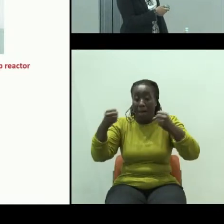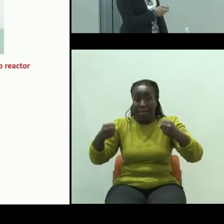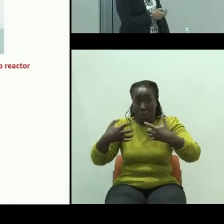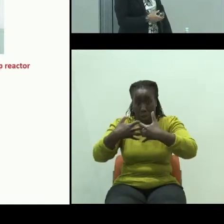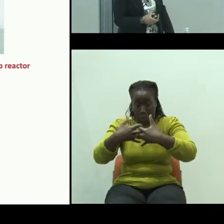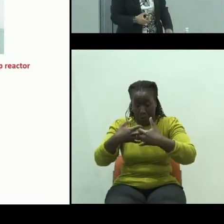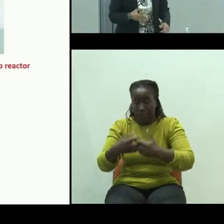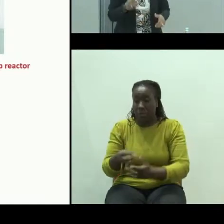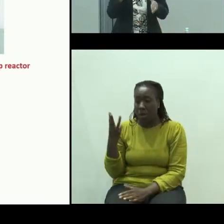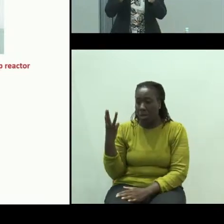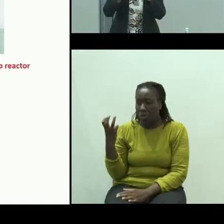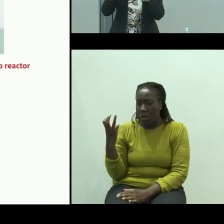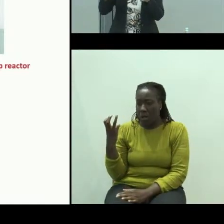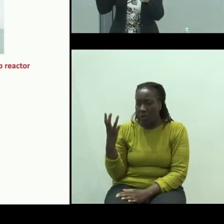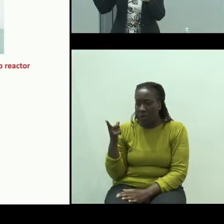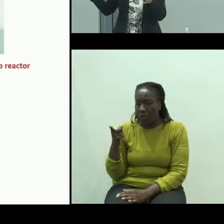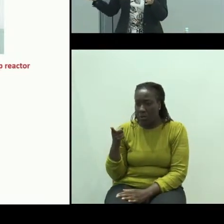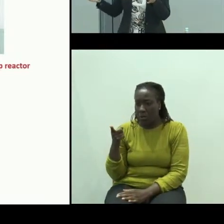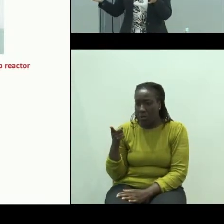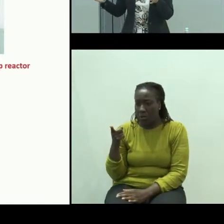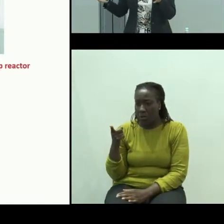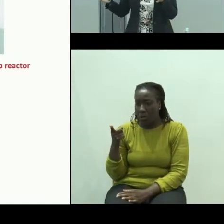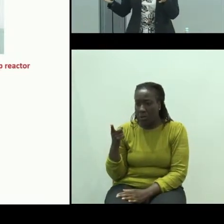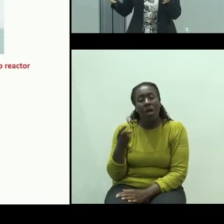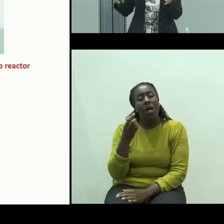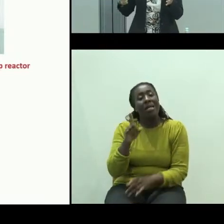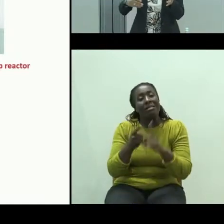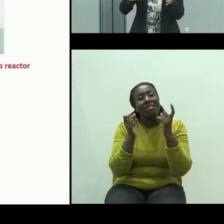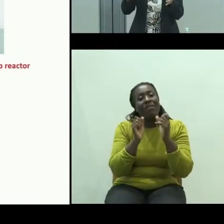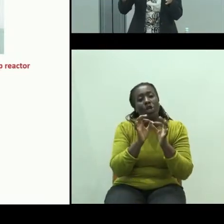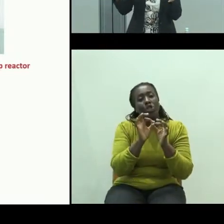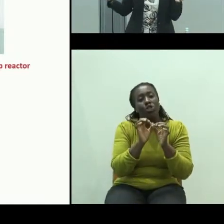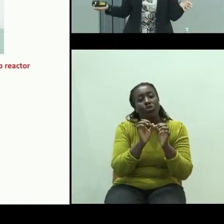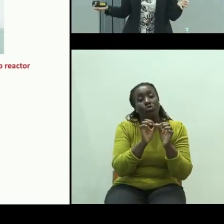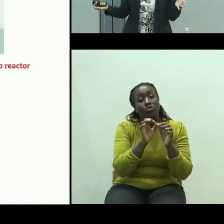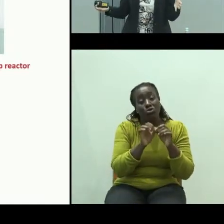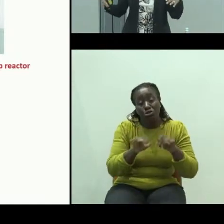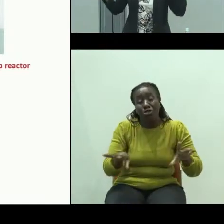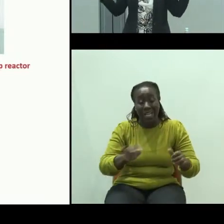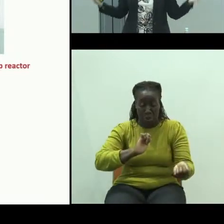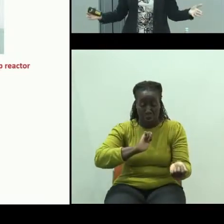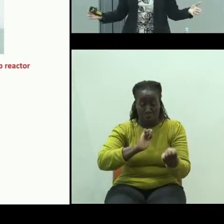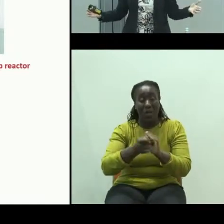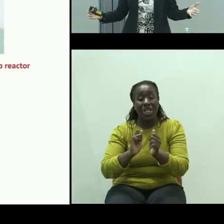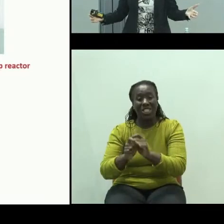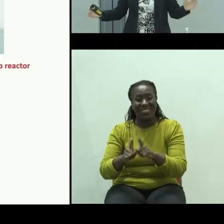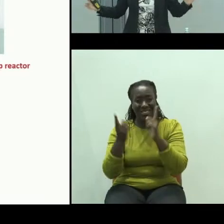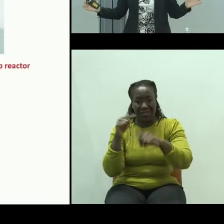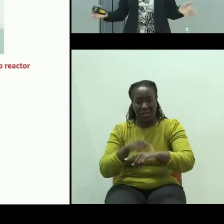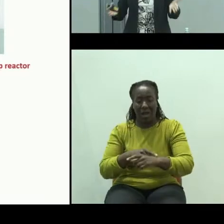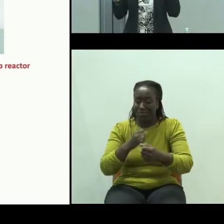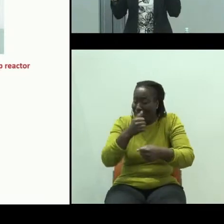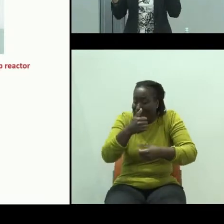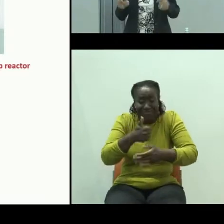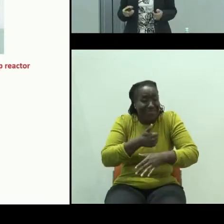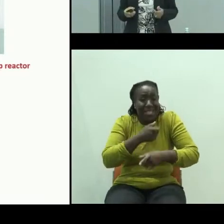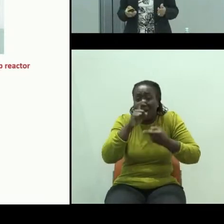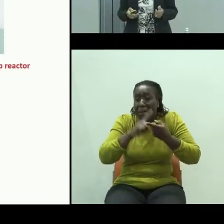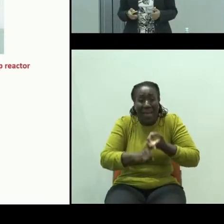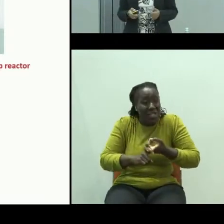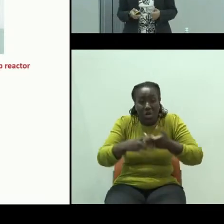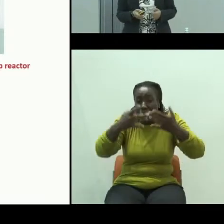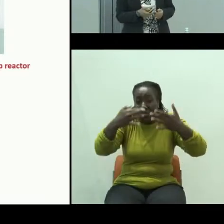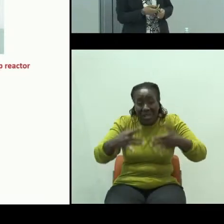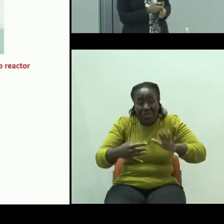shown here are 3 different strains that will switch at different times based on the rates at which they are making this